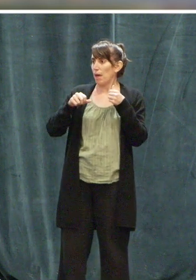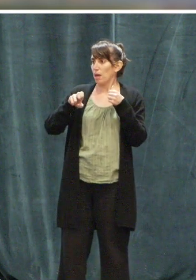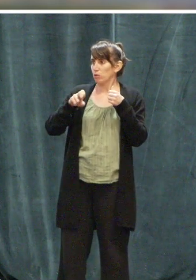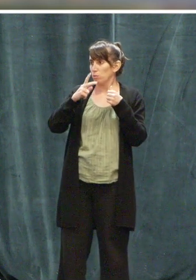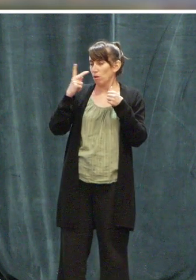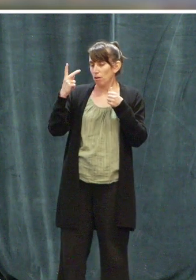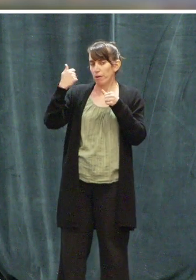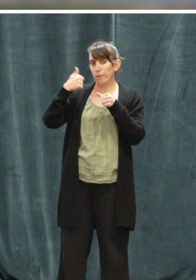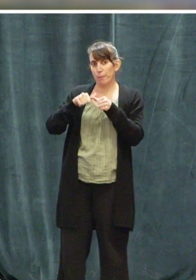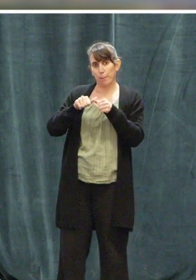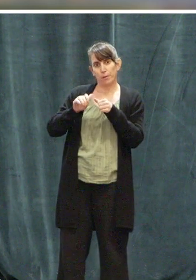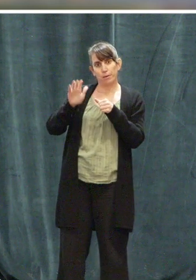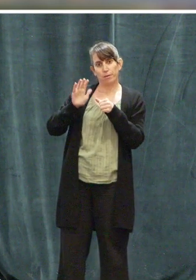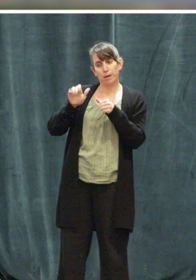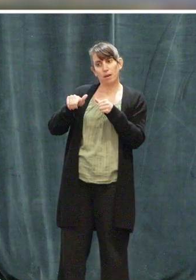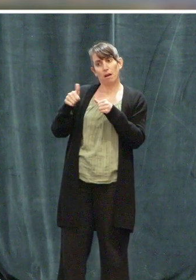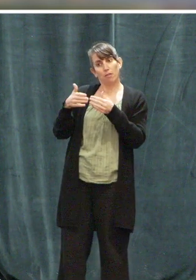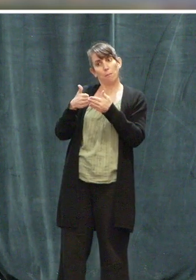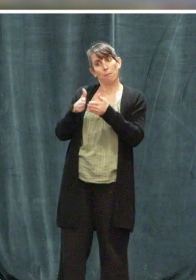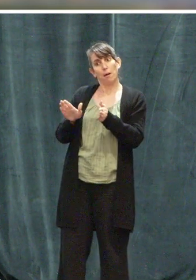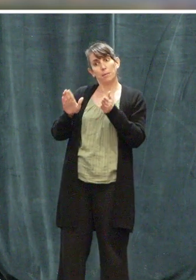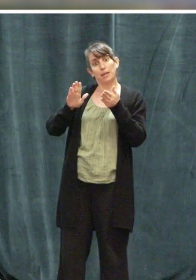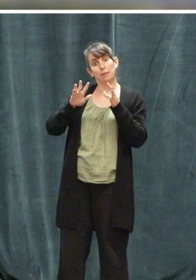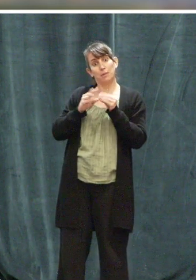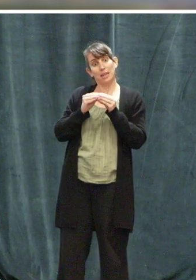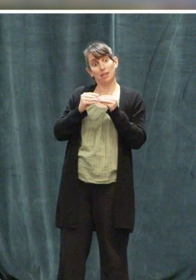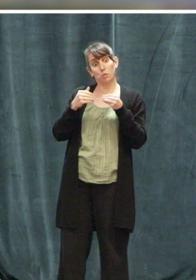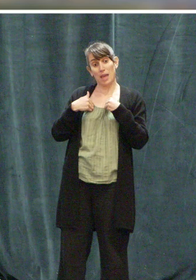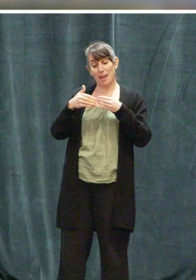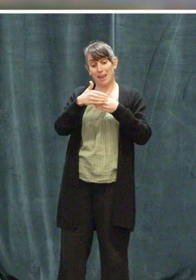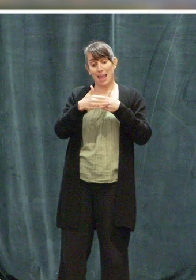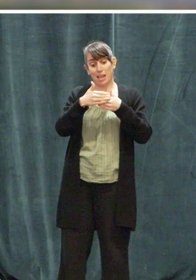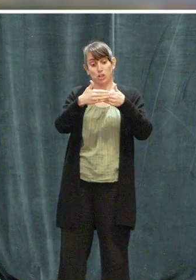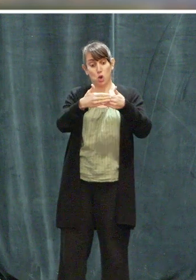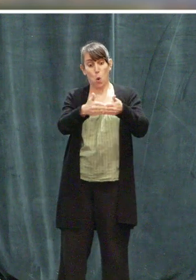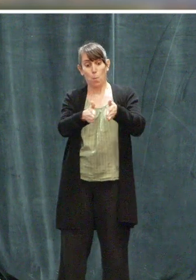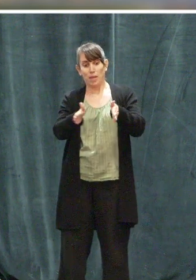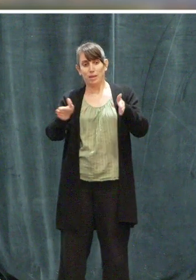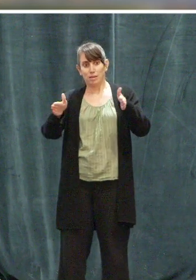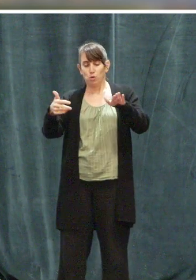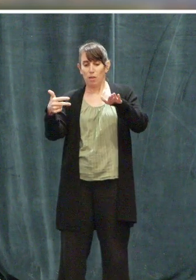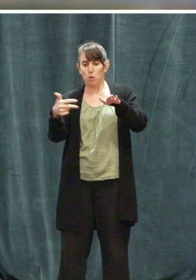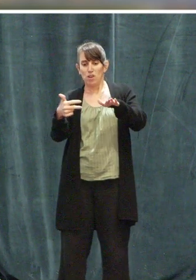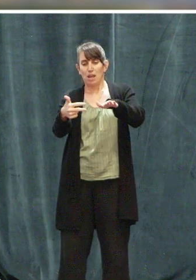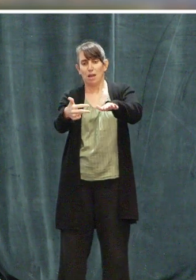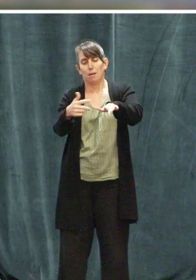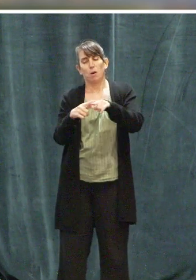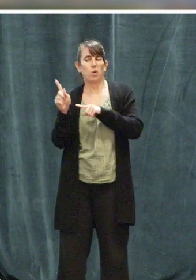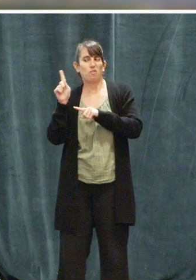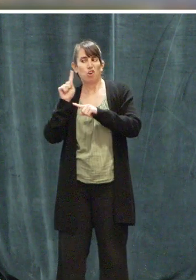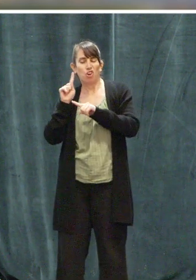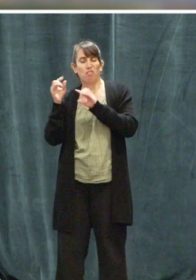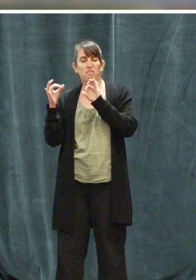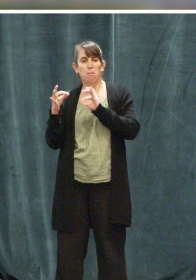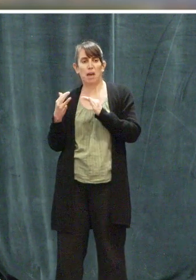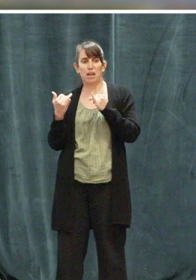presented a Pump House Park that has an edge that was open to the marina. And I think the design team has heard that feedback and now is trying